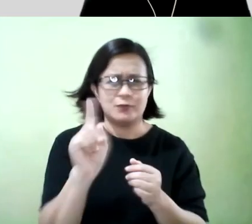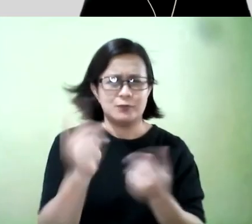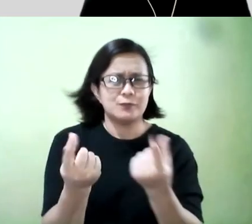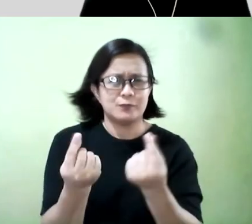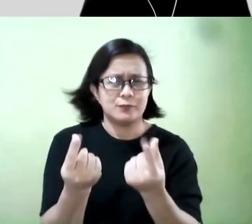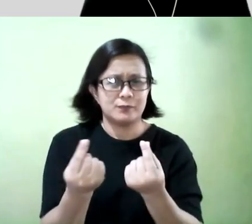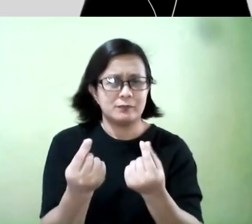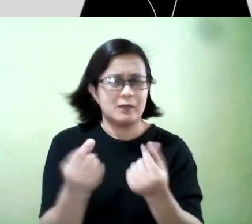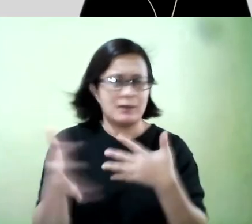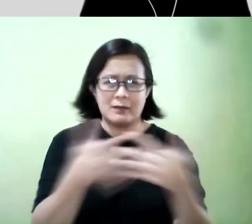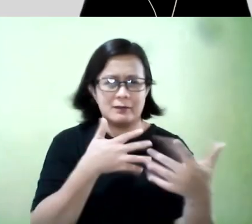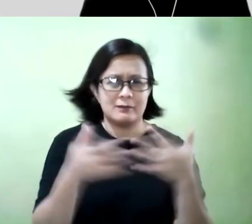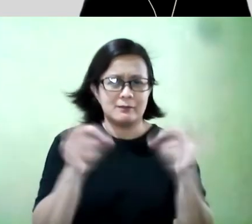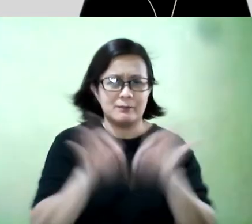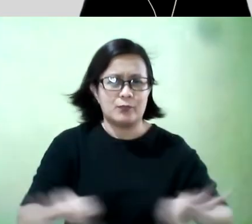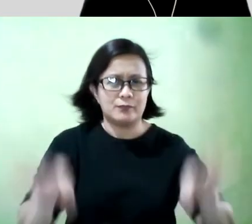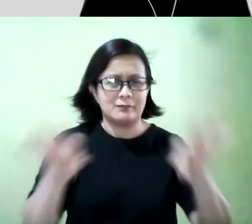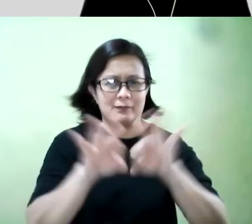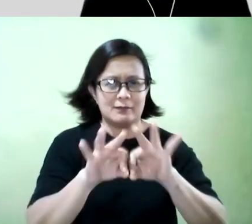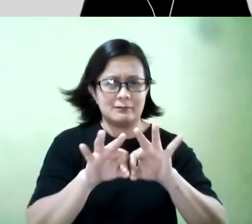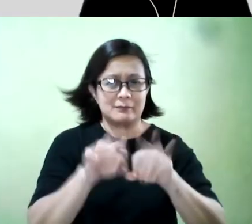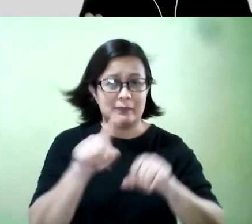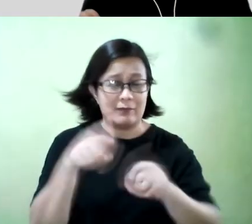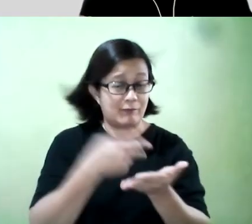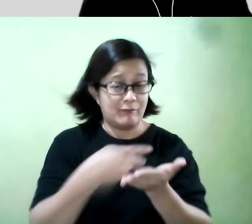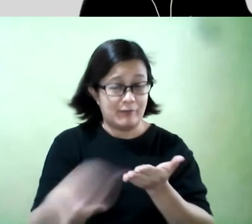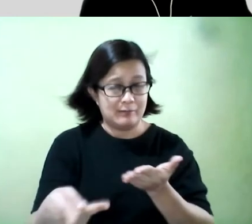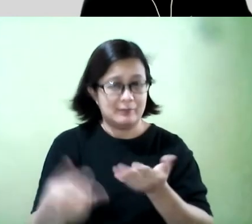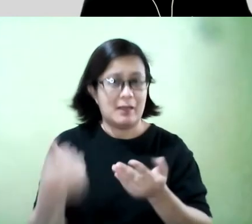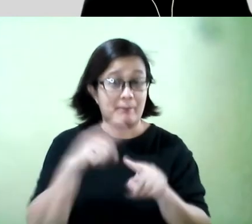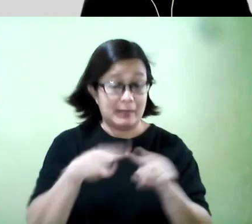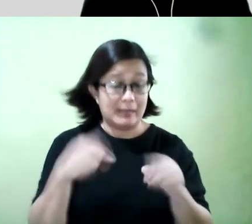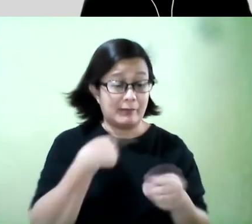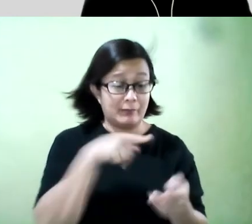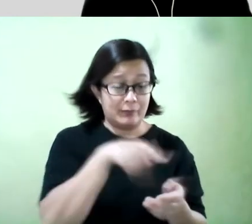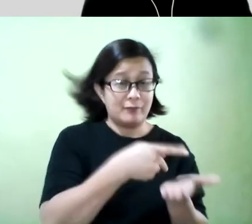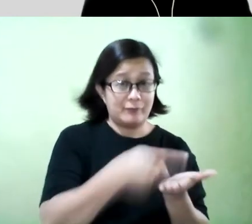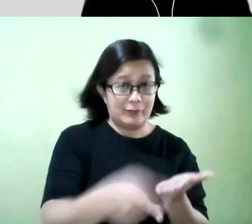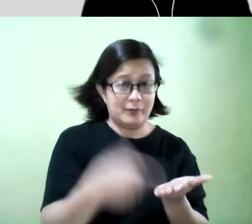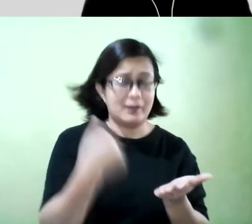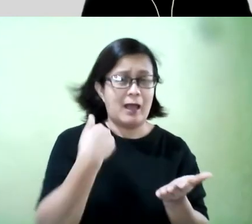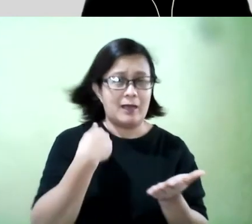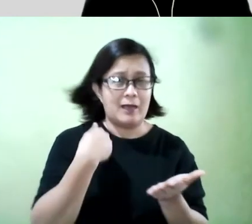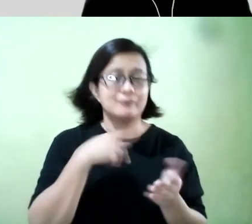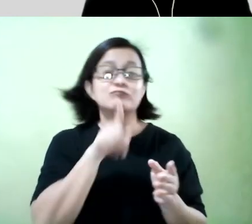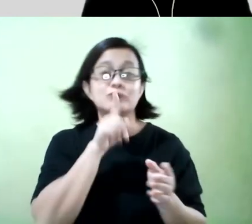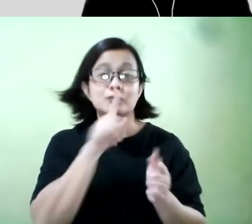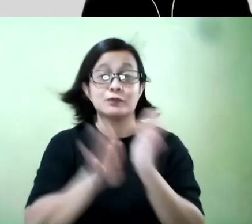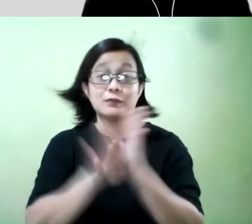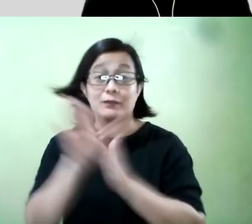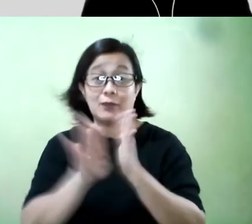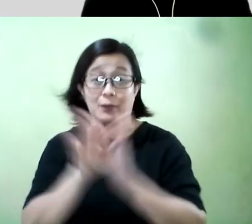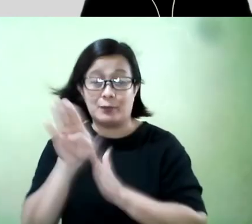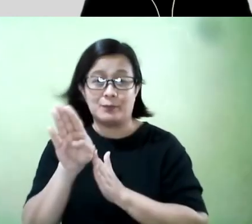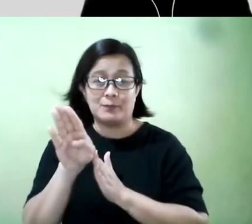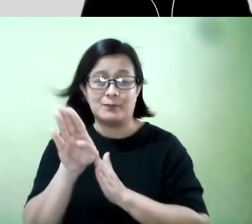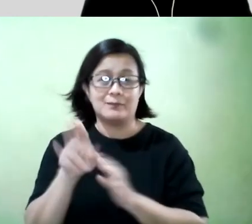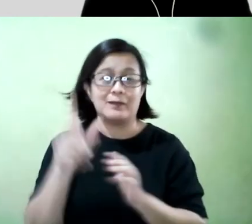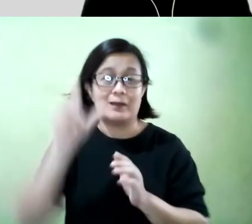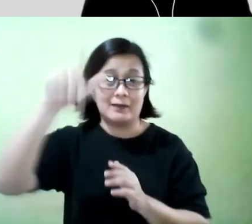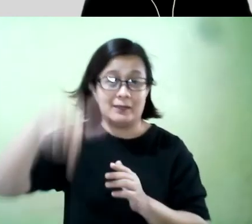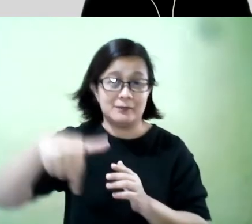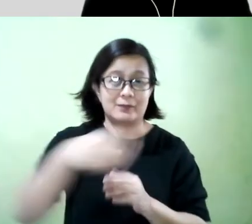fail. Because if you do your thing, you will learn and you will develop something. I mean, look at Miss Camille, no? She started